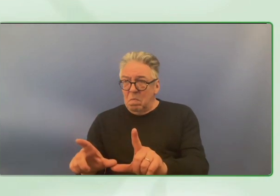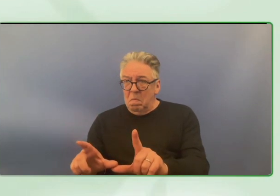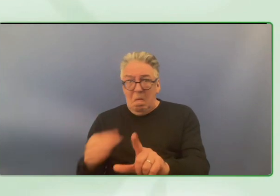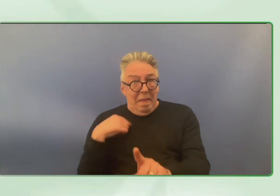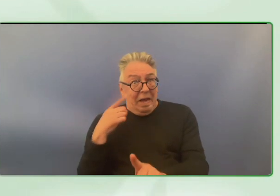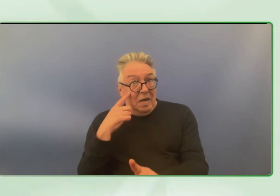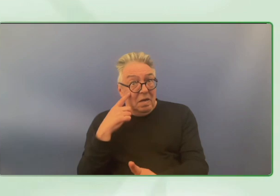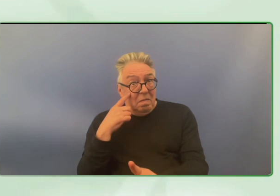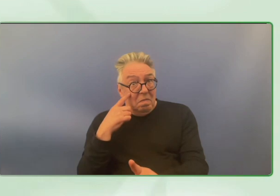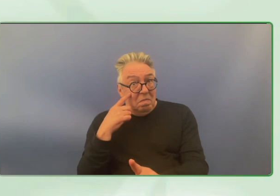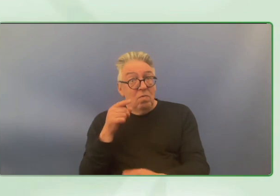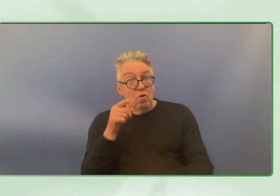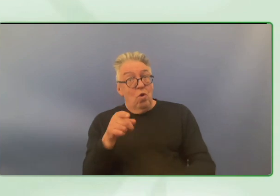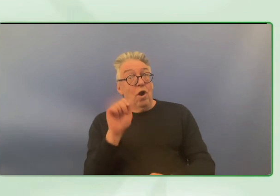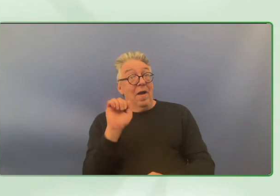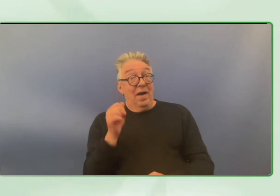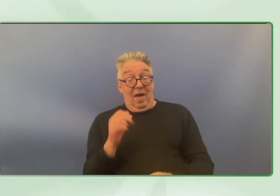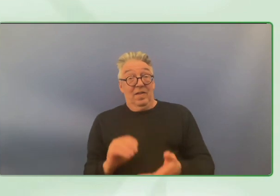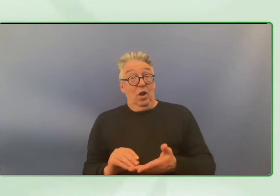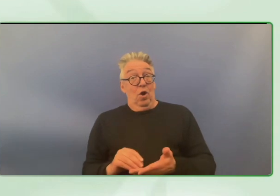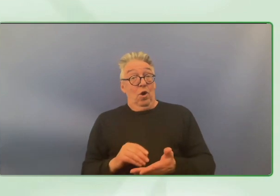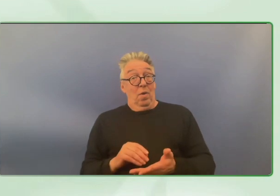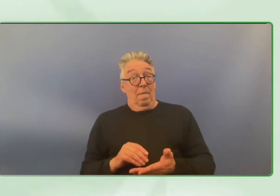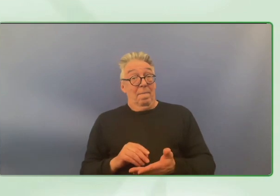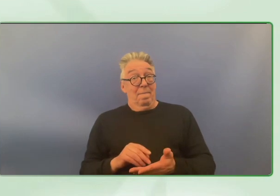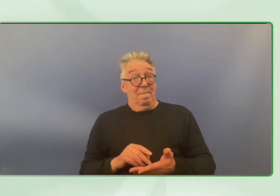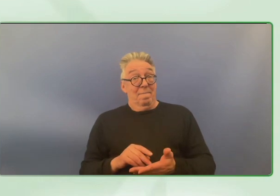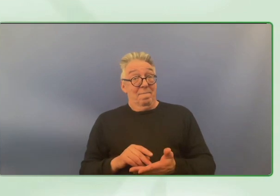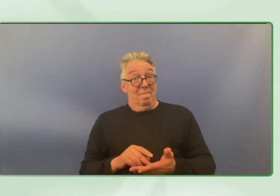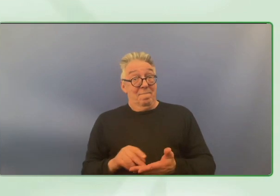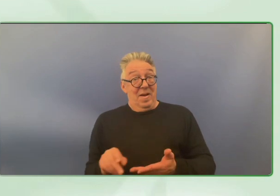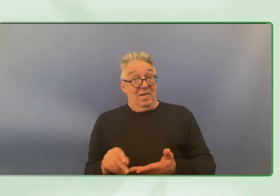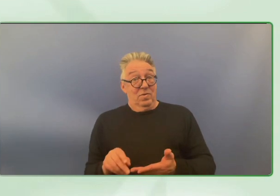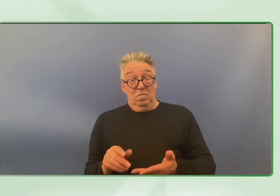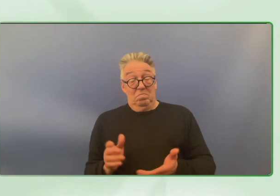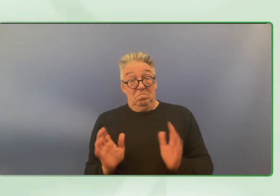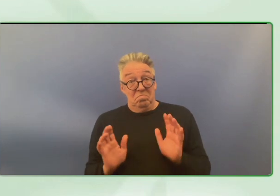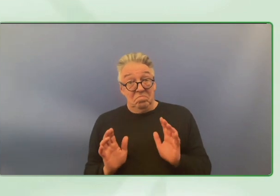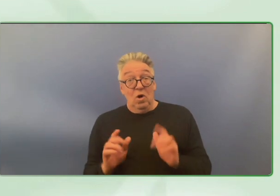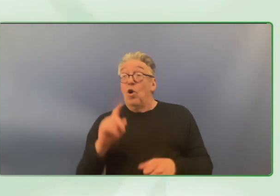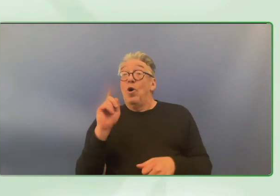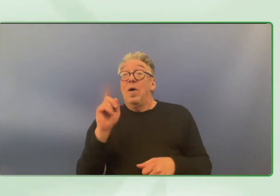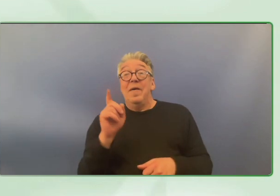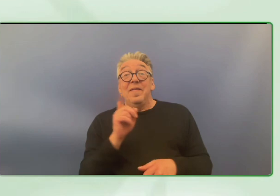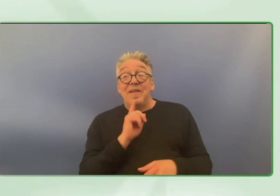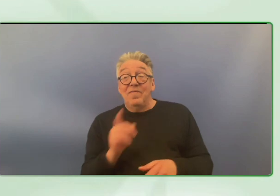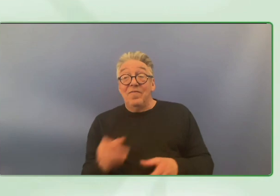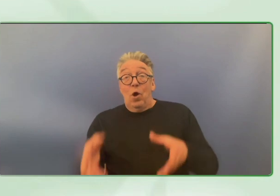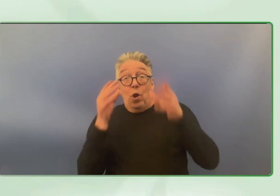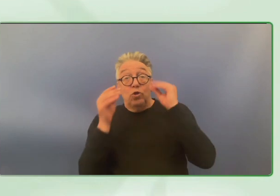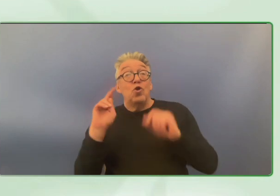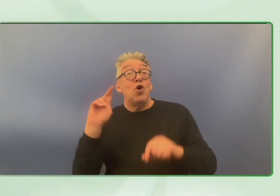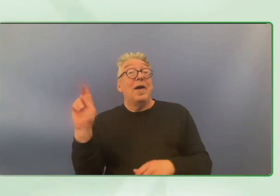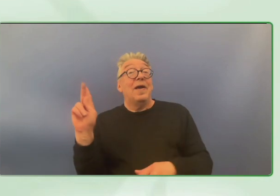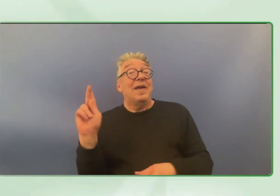so you can fund this support. And so deaf learners in Kenyan Sign Language, until now it's all Kenyan